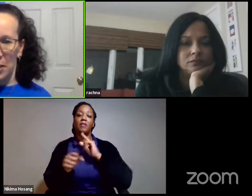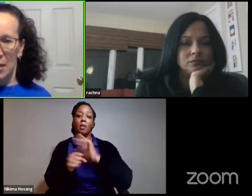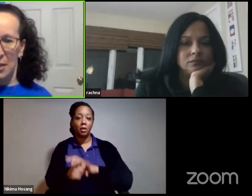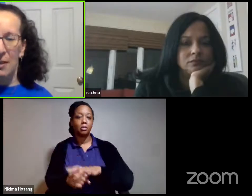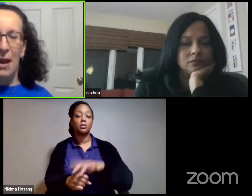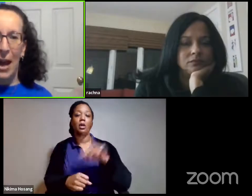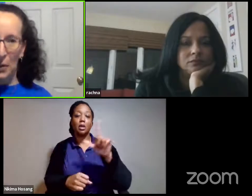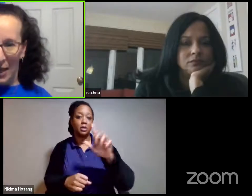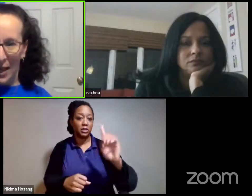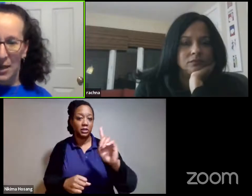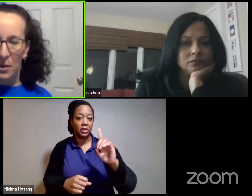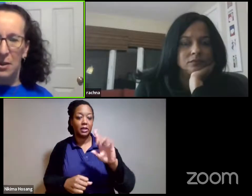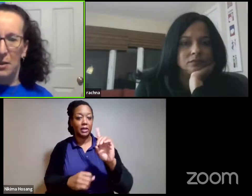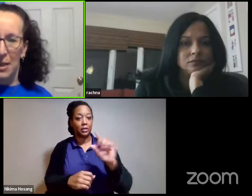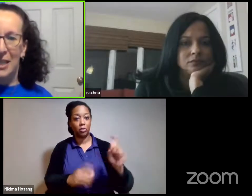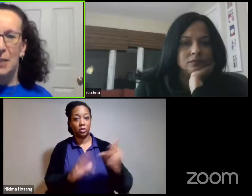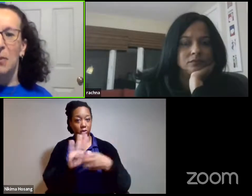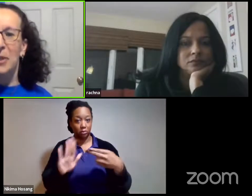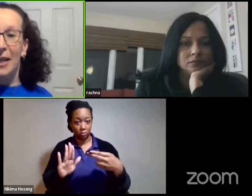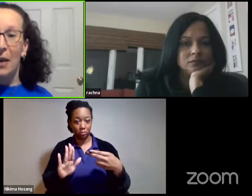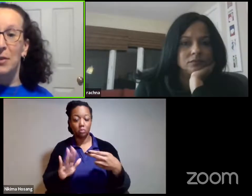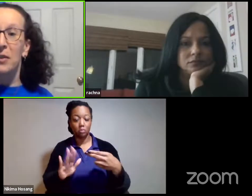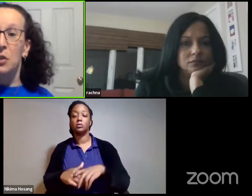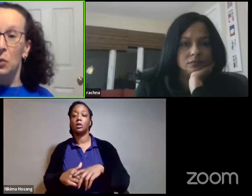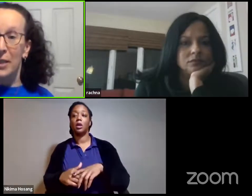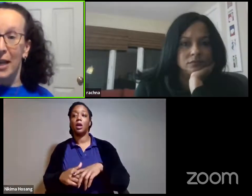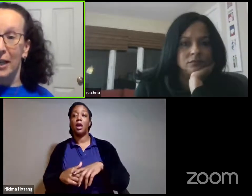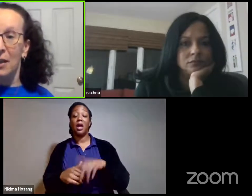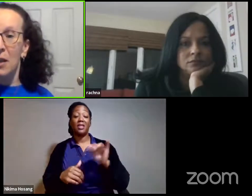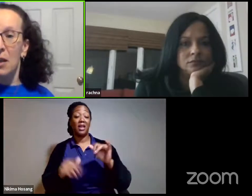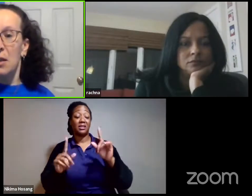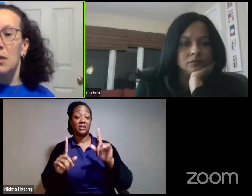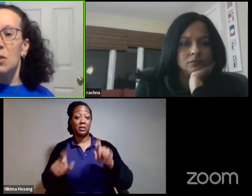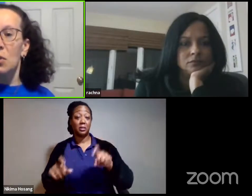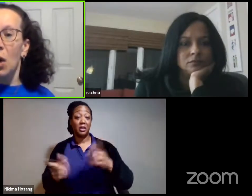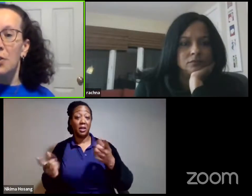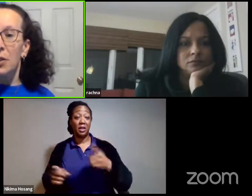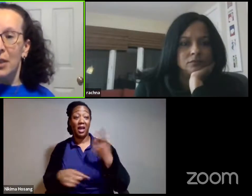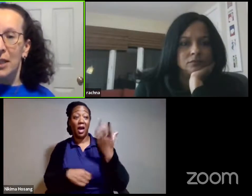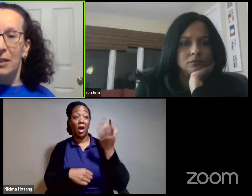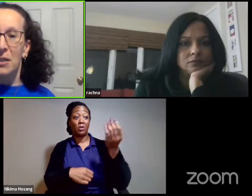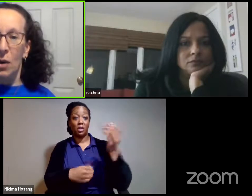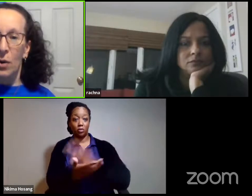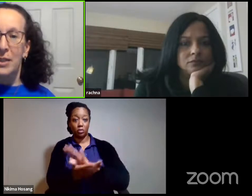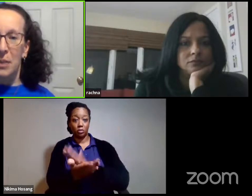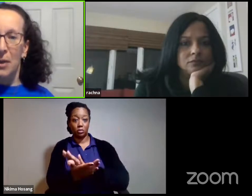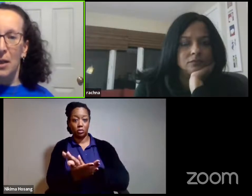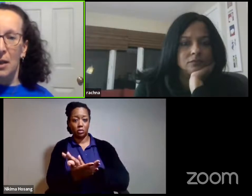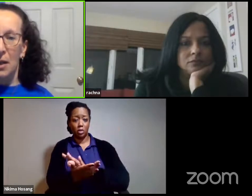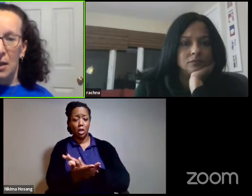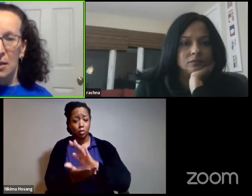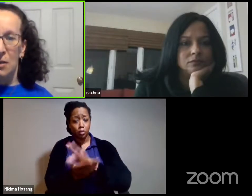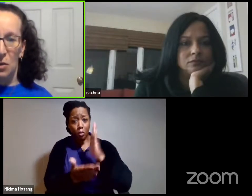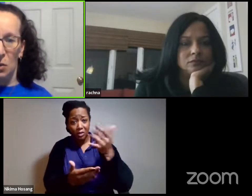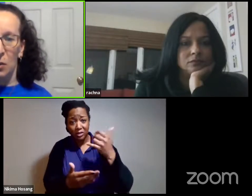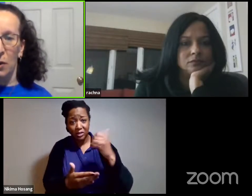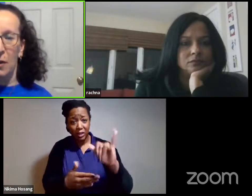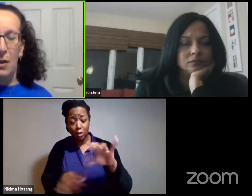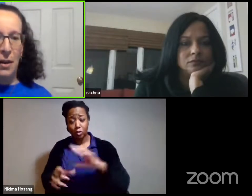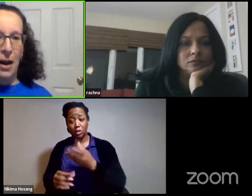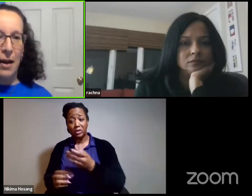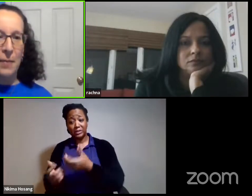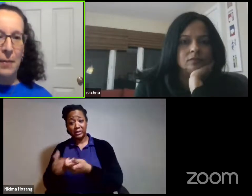diagnosis outside, and the assessment was done outside the school setting, does the school also conduct its own assessment in